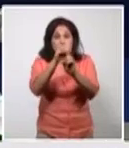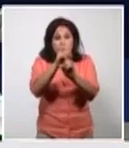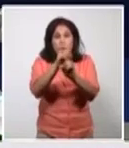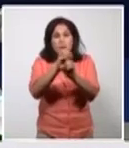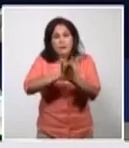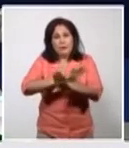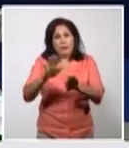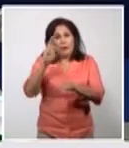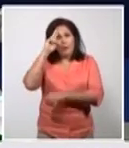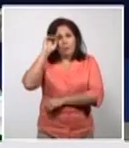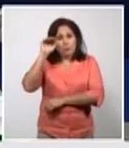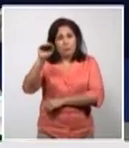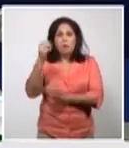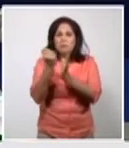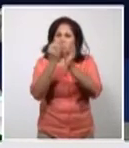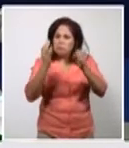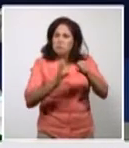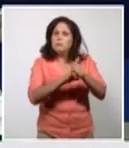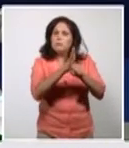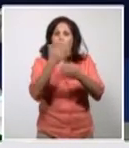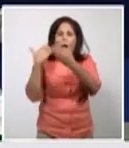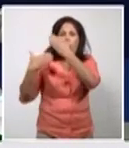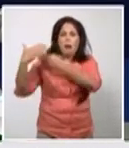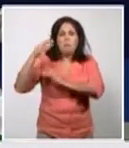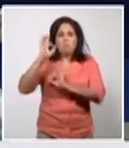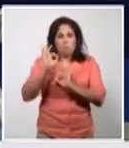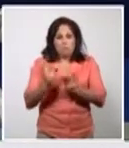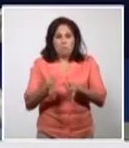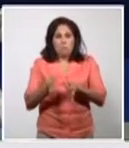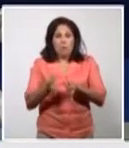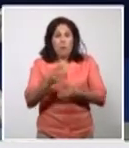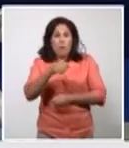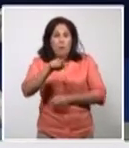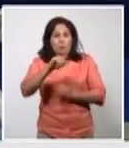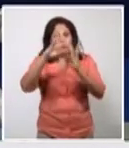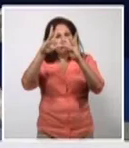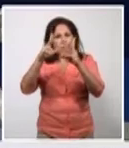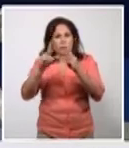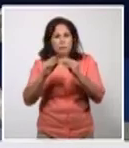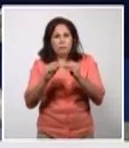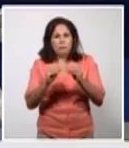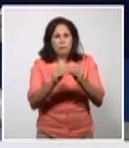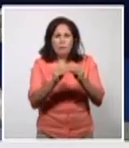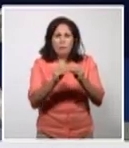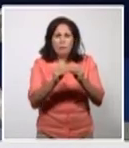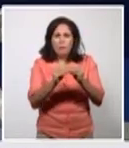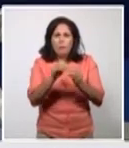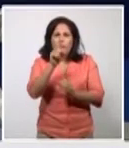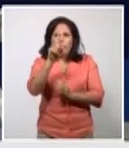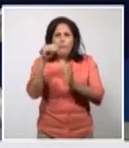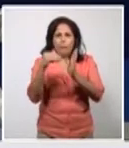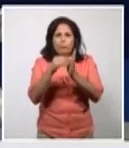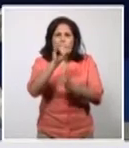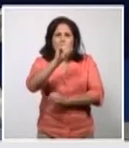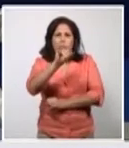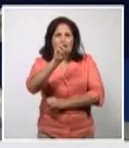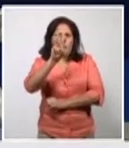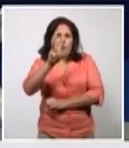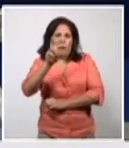90%, 90.9%, are contacts from previously confirmed cases, which out of a cumulative